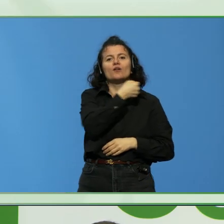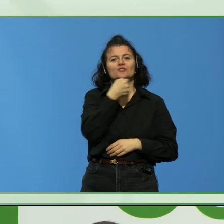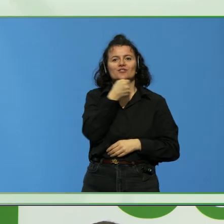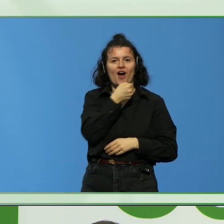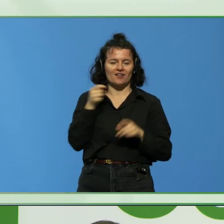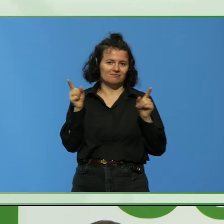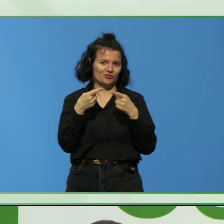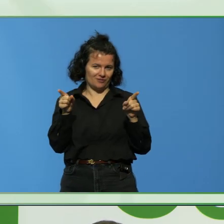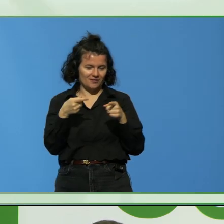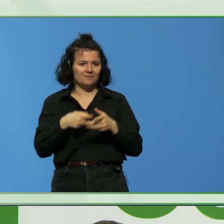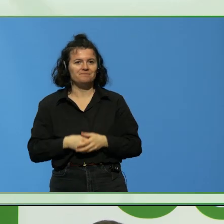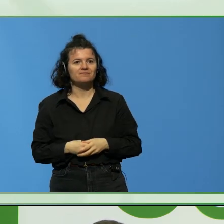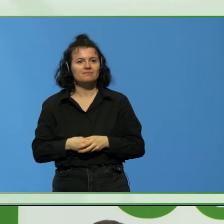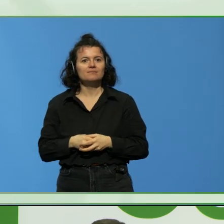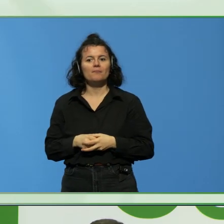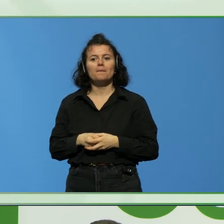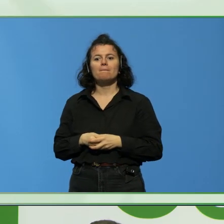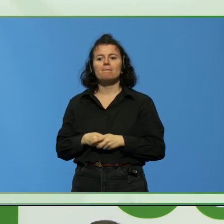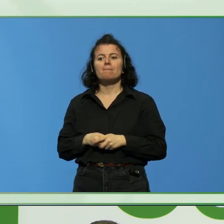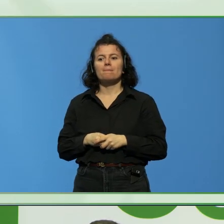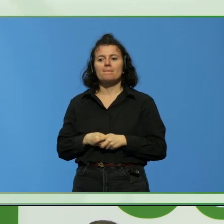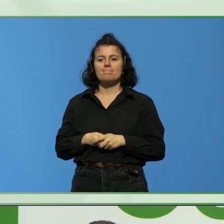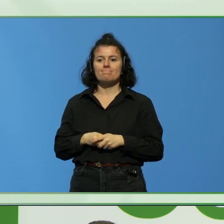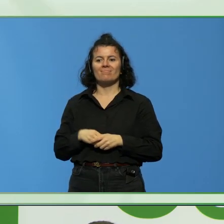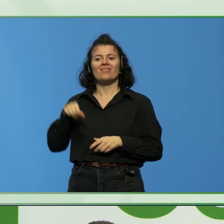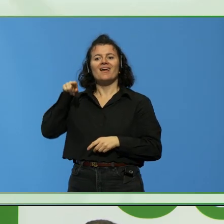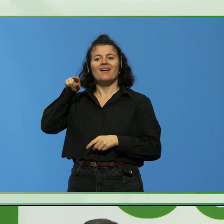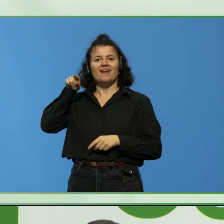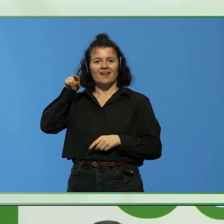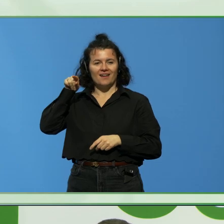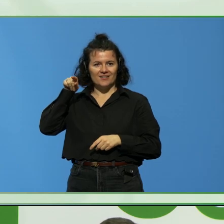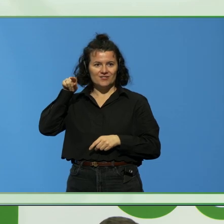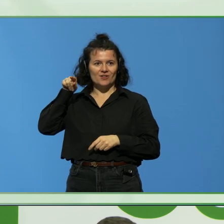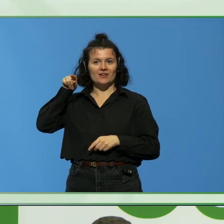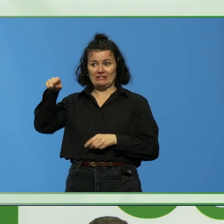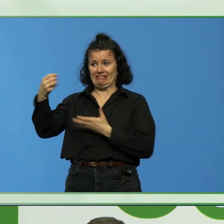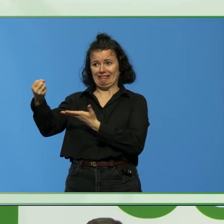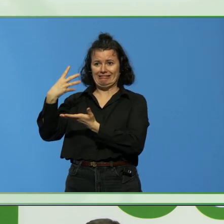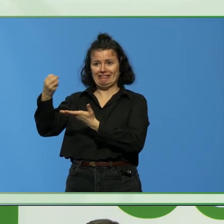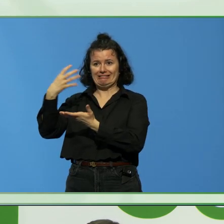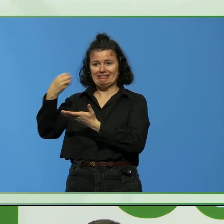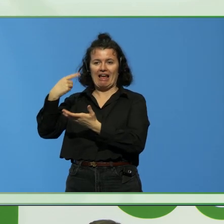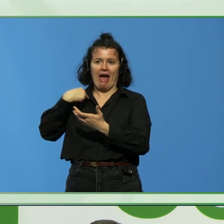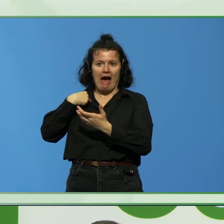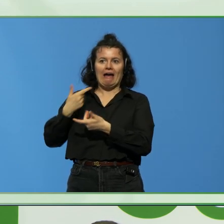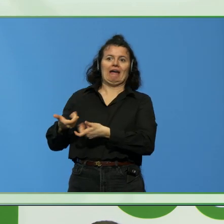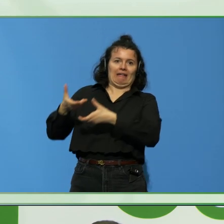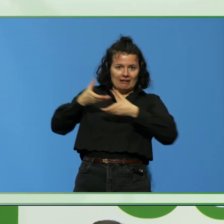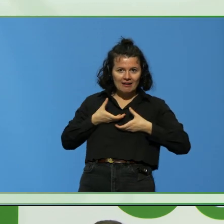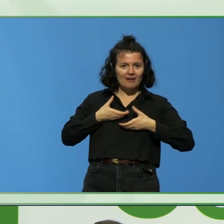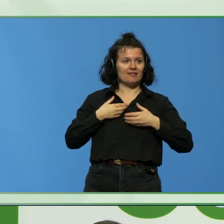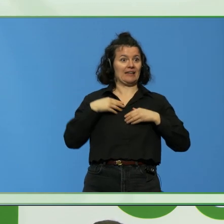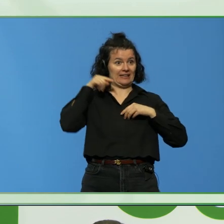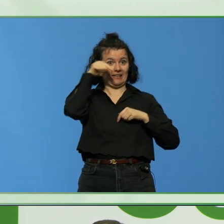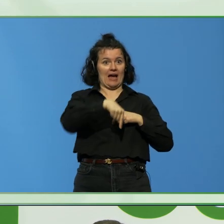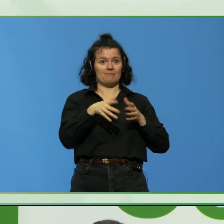fallen ill early in the morning today. So I try to explain what our plans